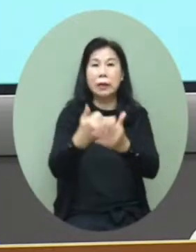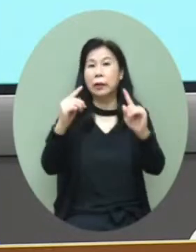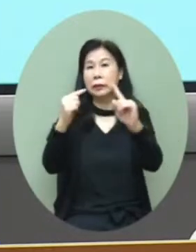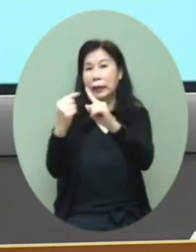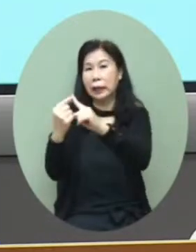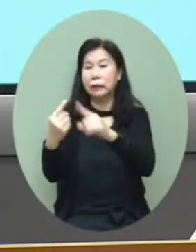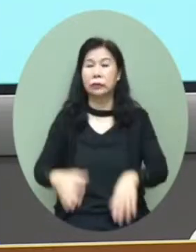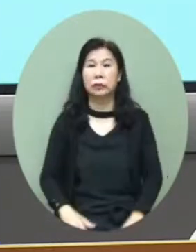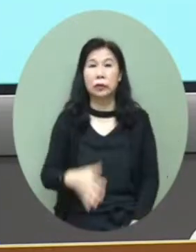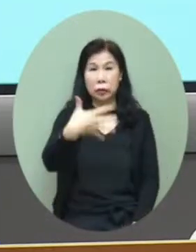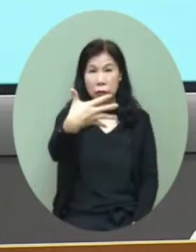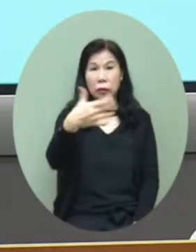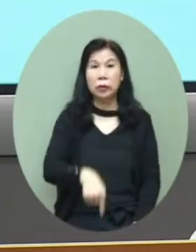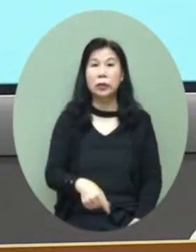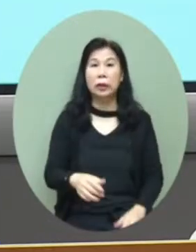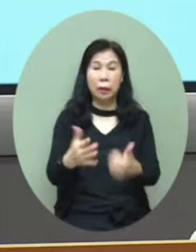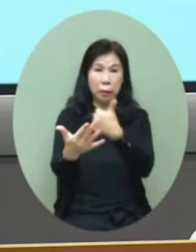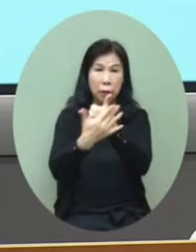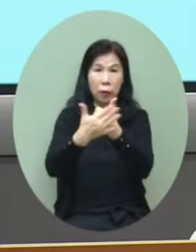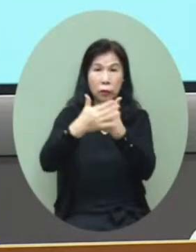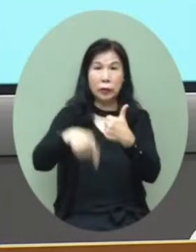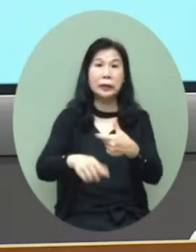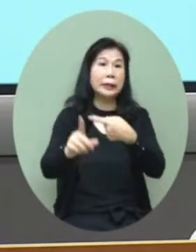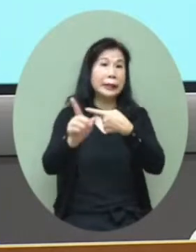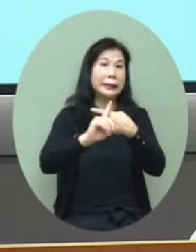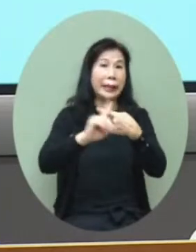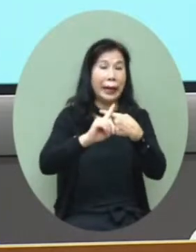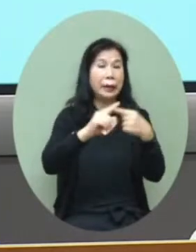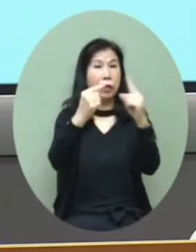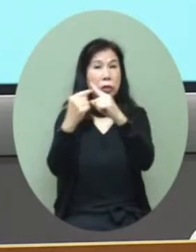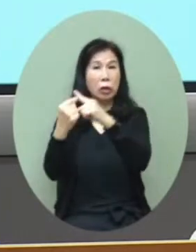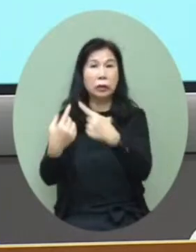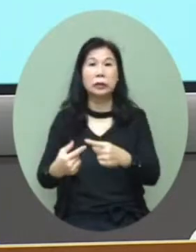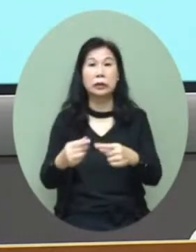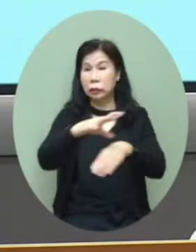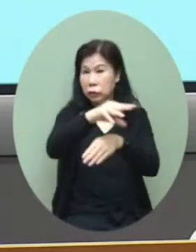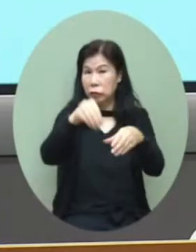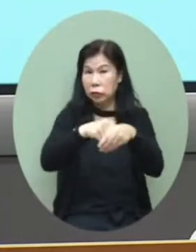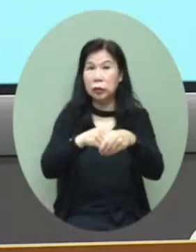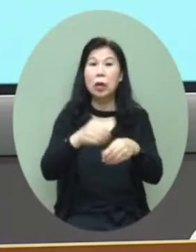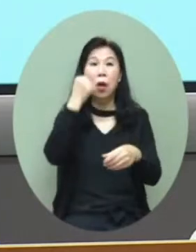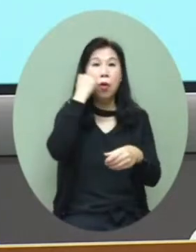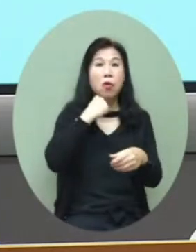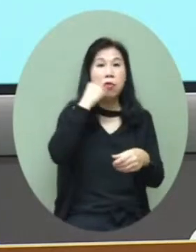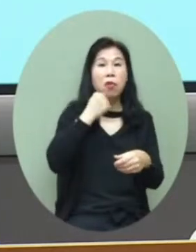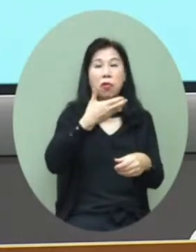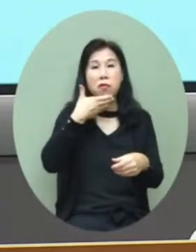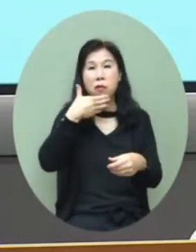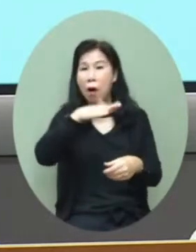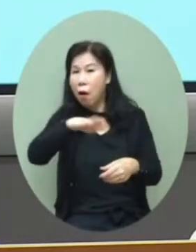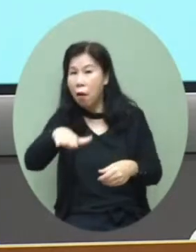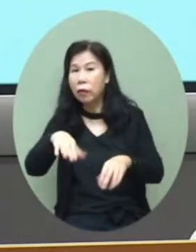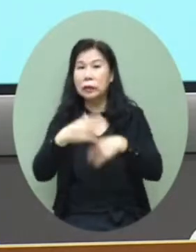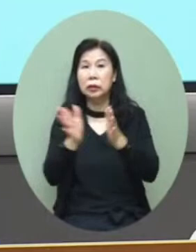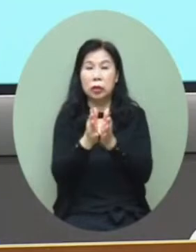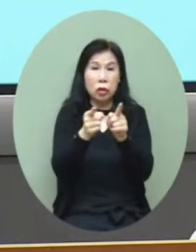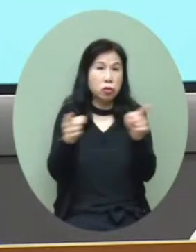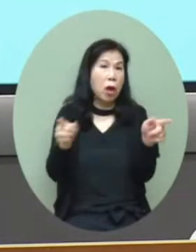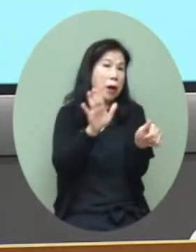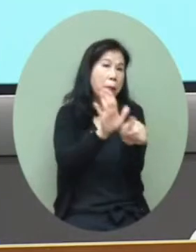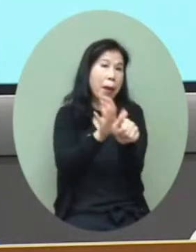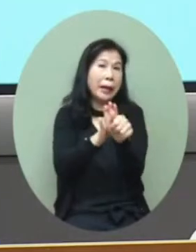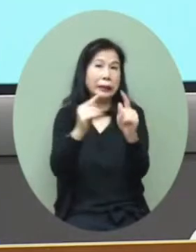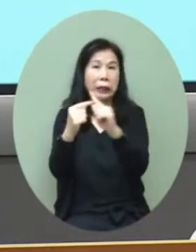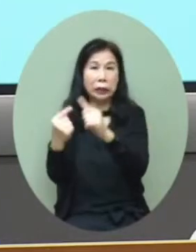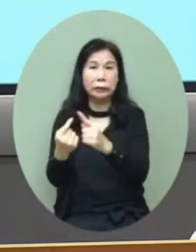of fatalities. Number 5, we have to protect those who are of high risk, who